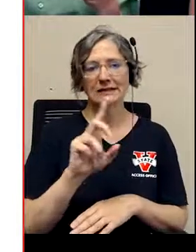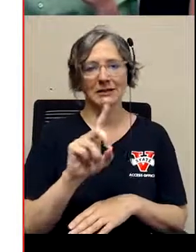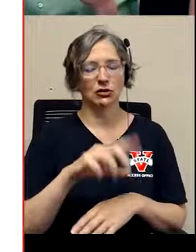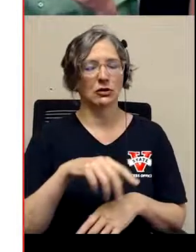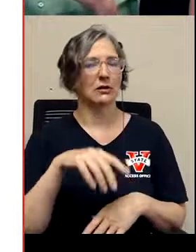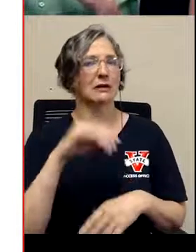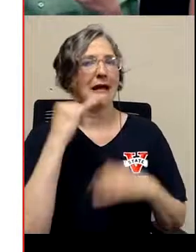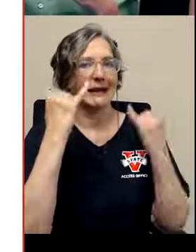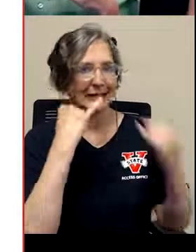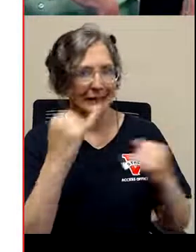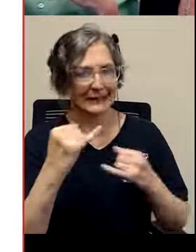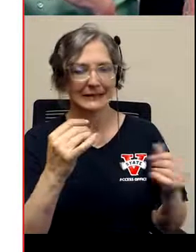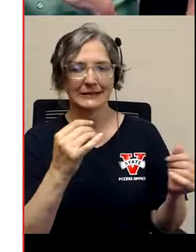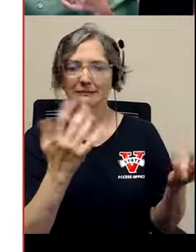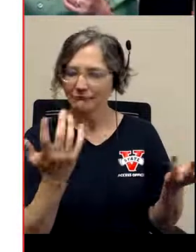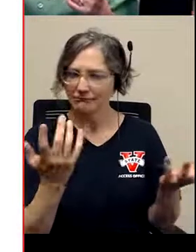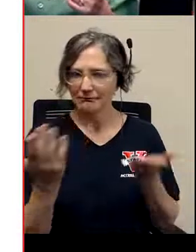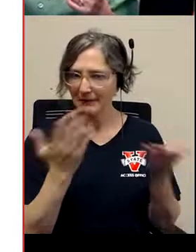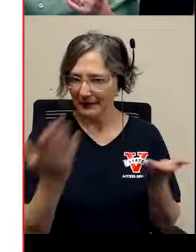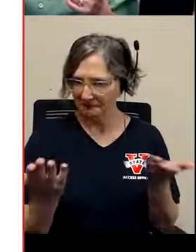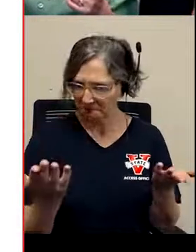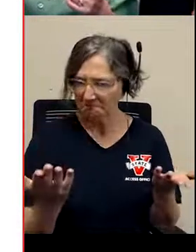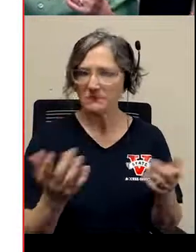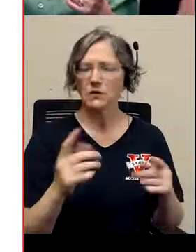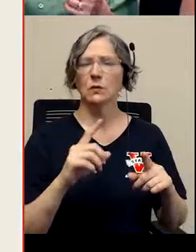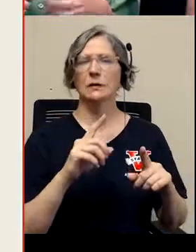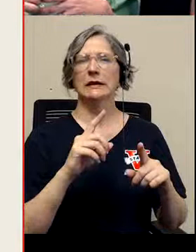lesson planning? So let's look at it a different way.